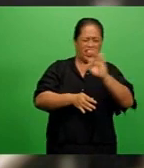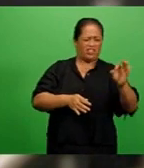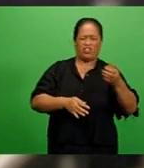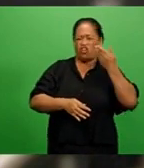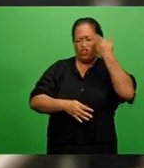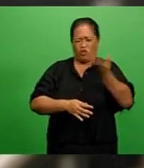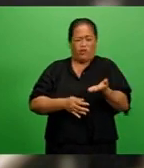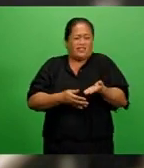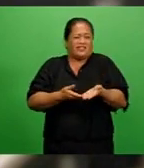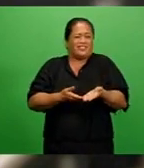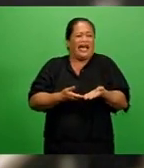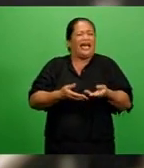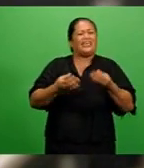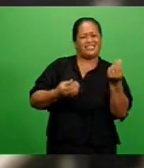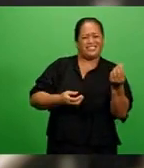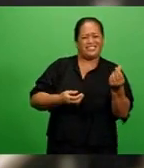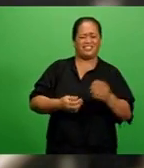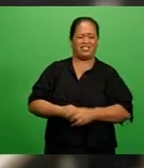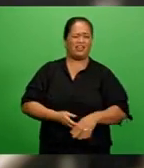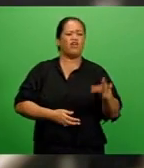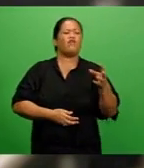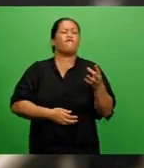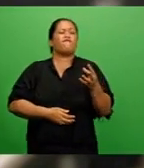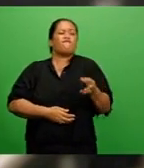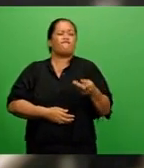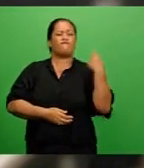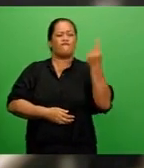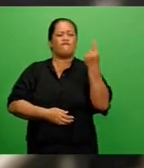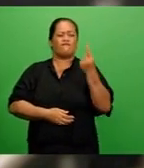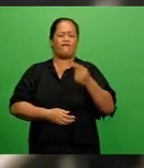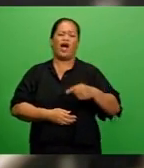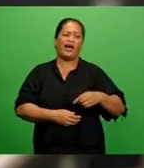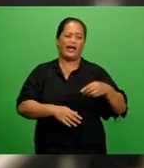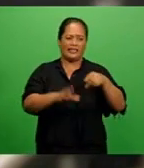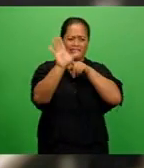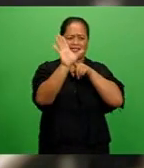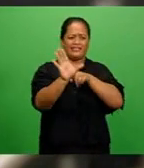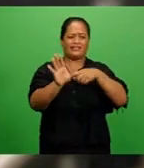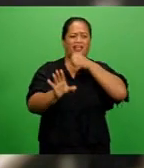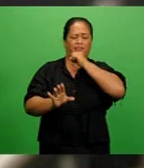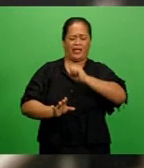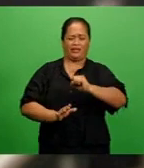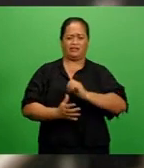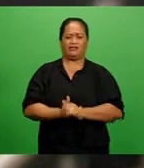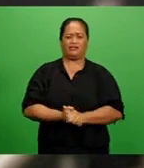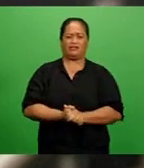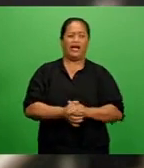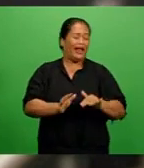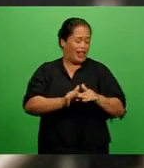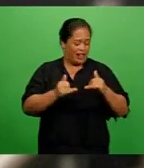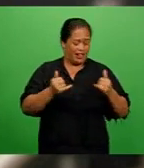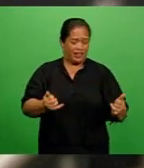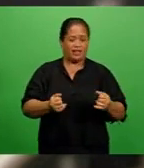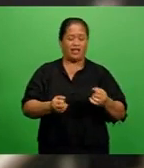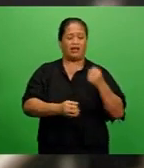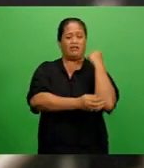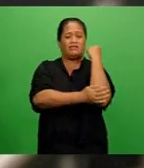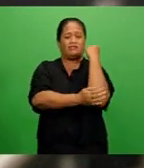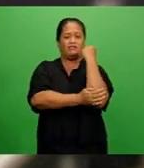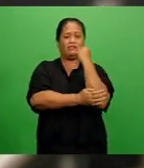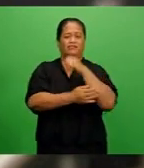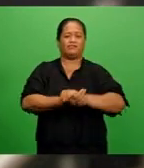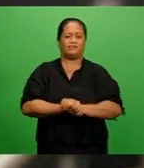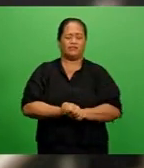who travel from their village to the city, but every now and then rugby finds a gem. This rings true for Misaele